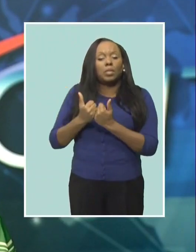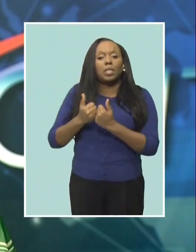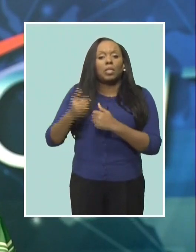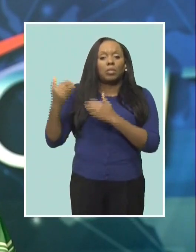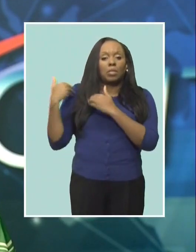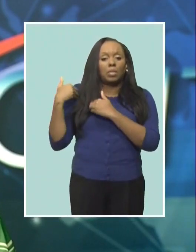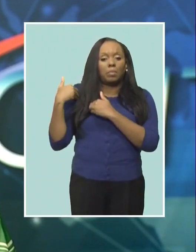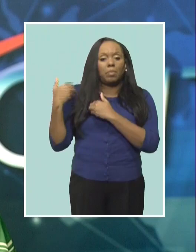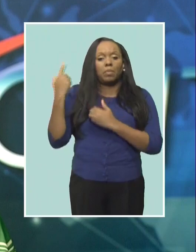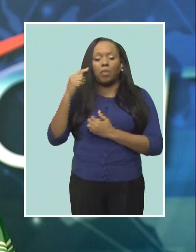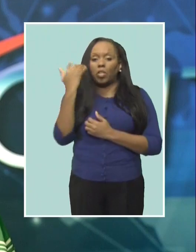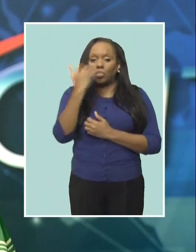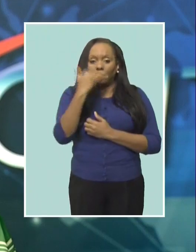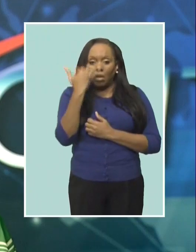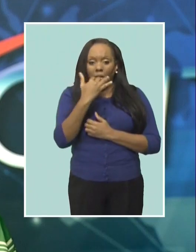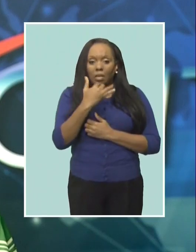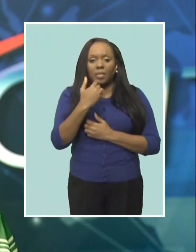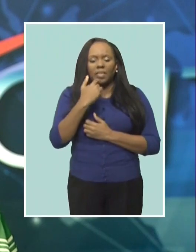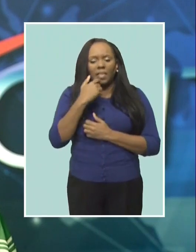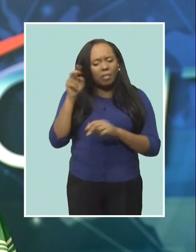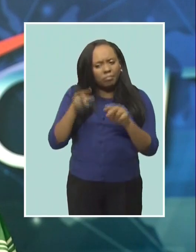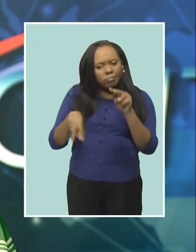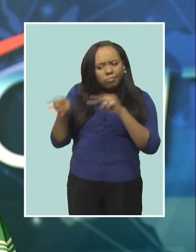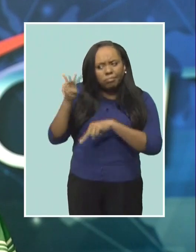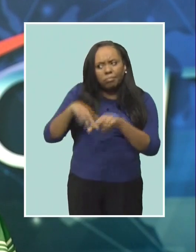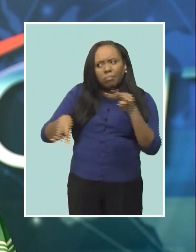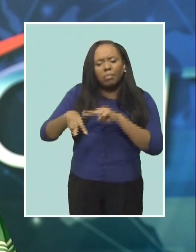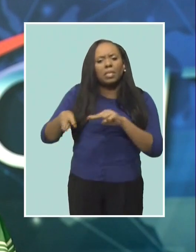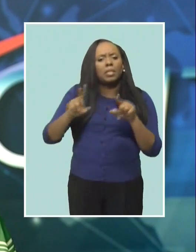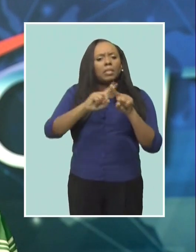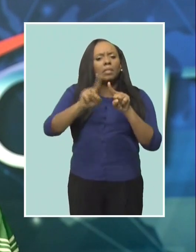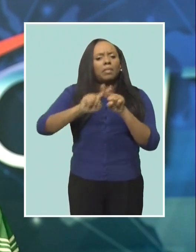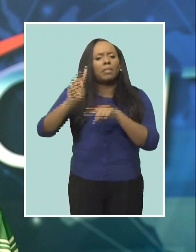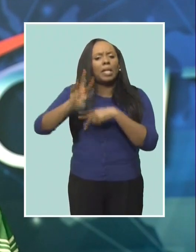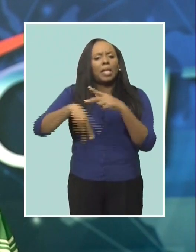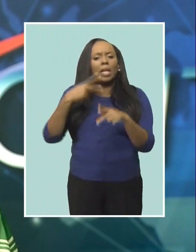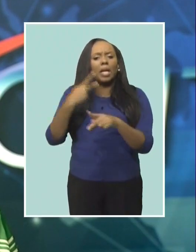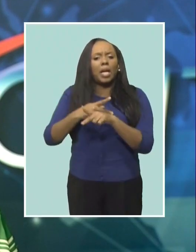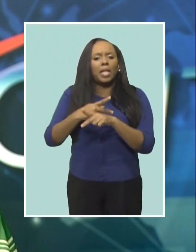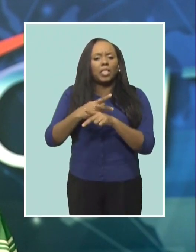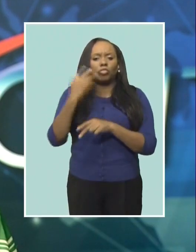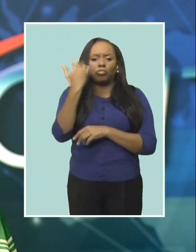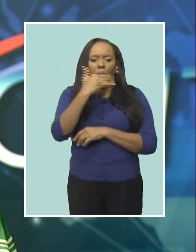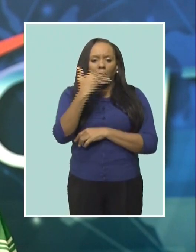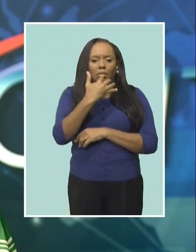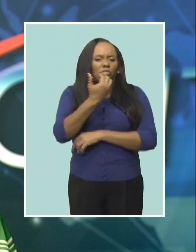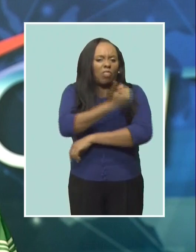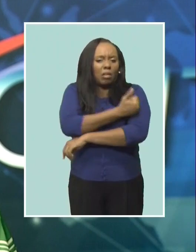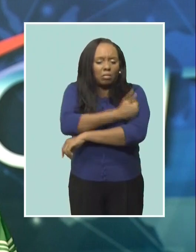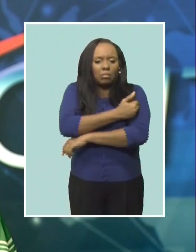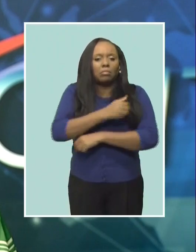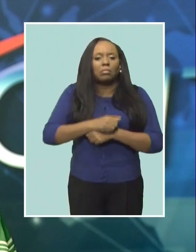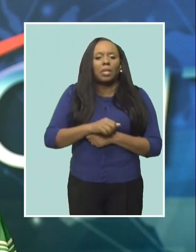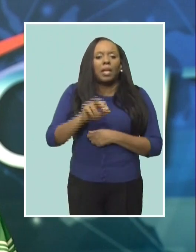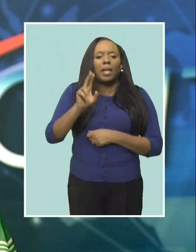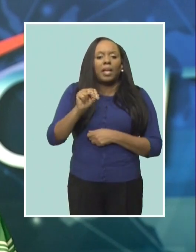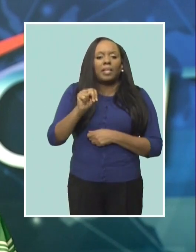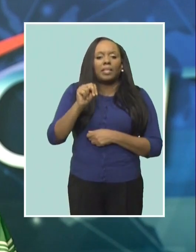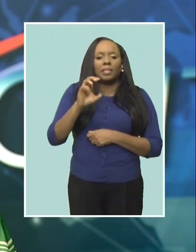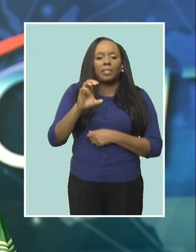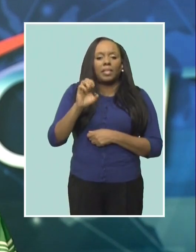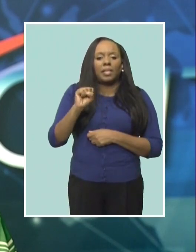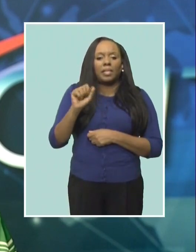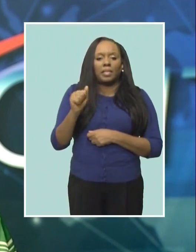keep a close eye on the increase in use of non-traditional drugs. The NCSA says methamphetamine